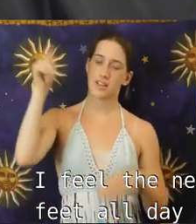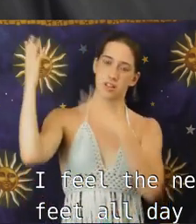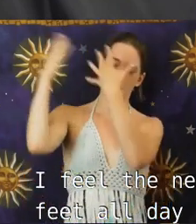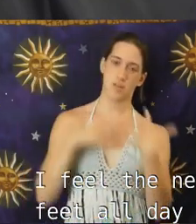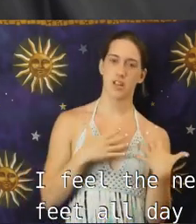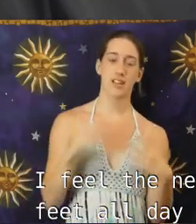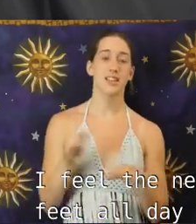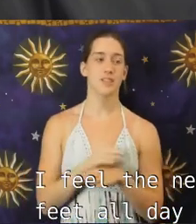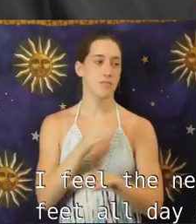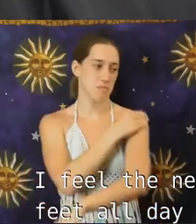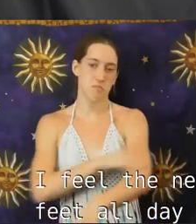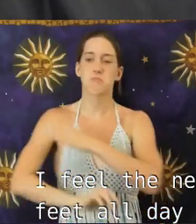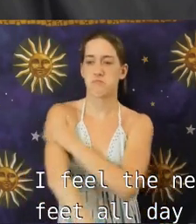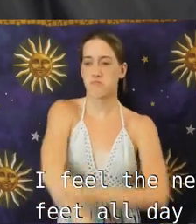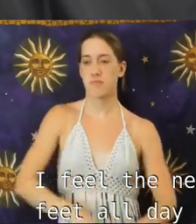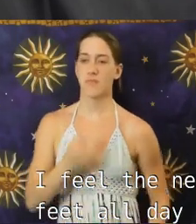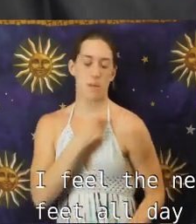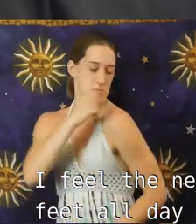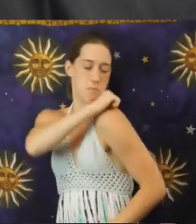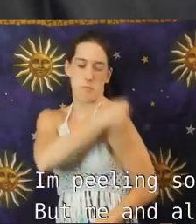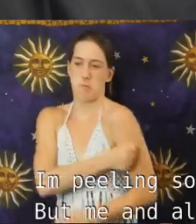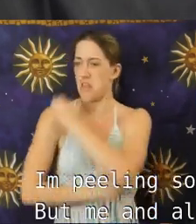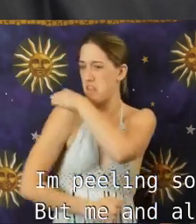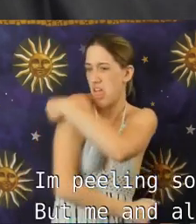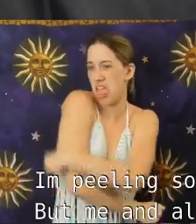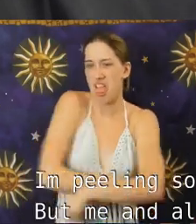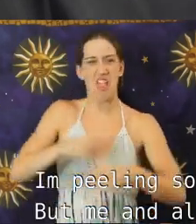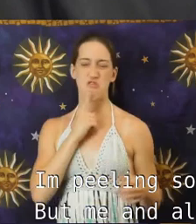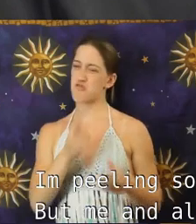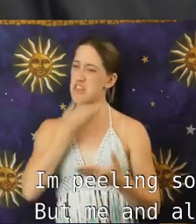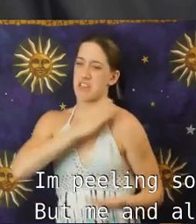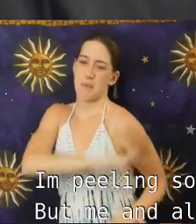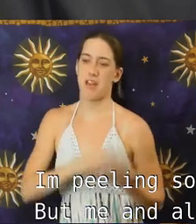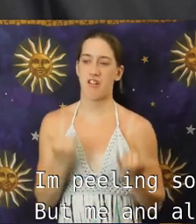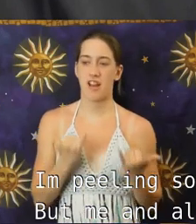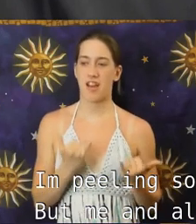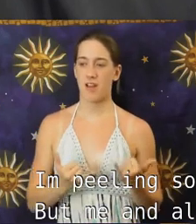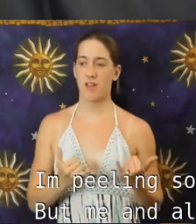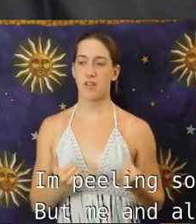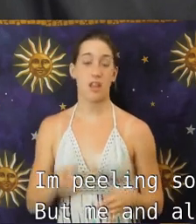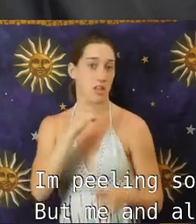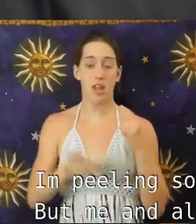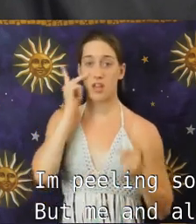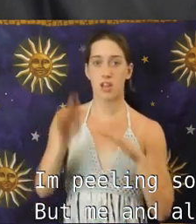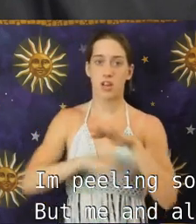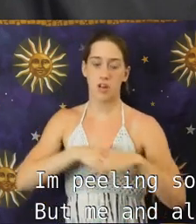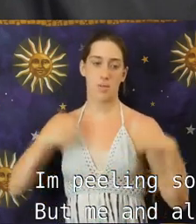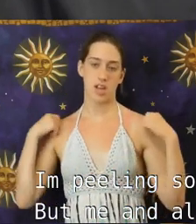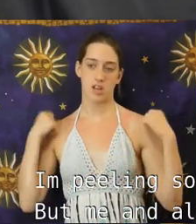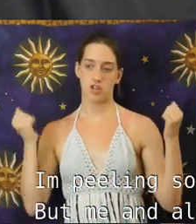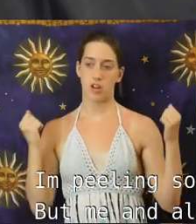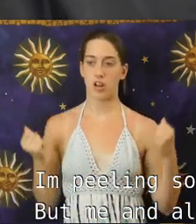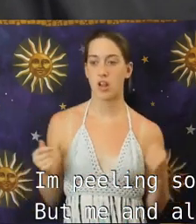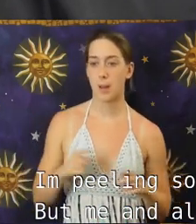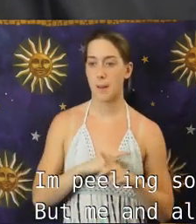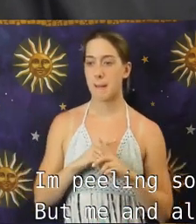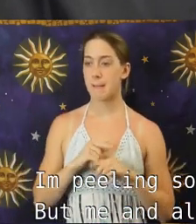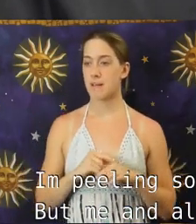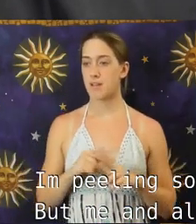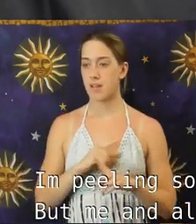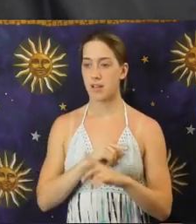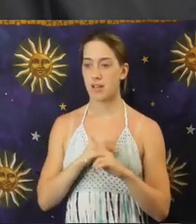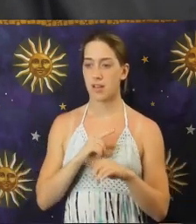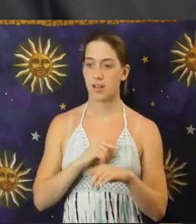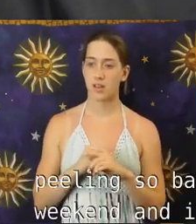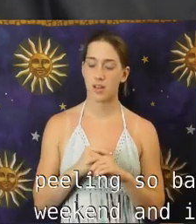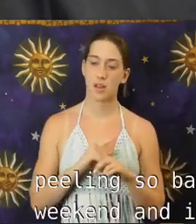all day. Just wear sunscreen. I'm peeling so bad right now. It's hidden by my t-shirt, but me and all my friends